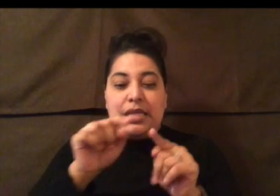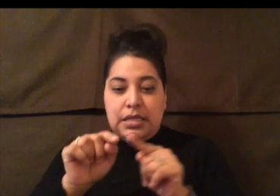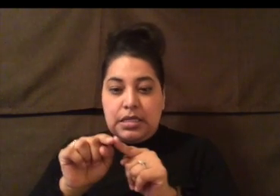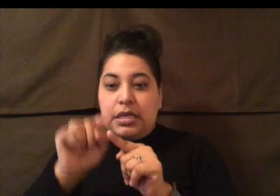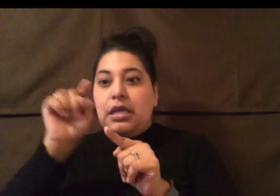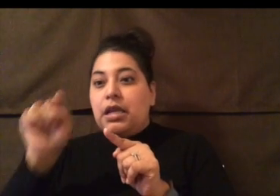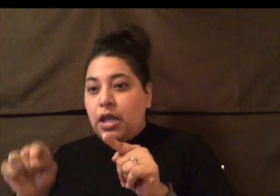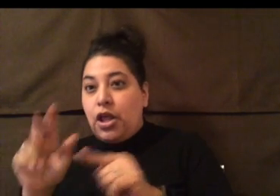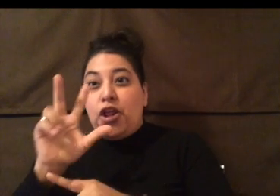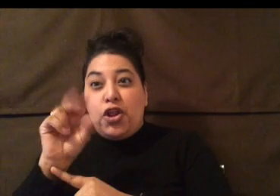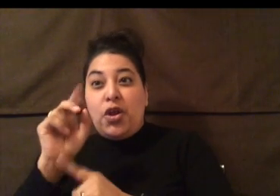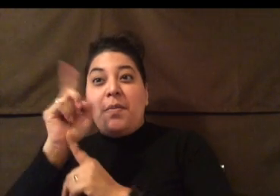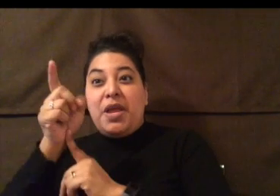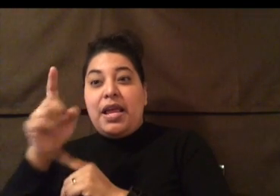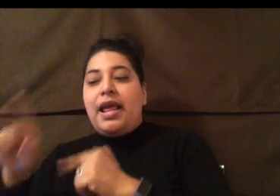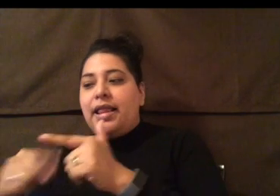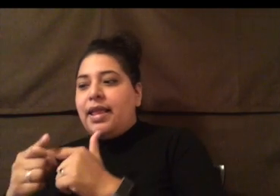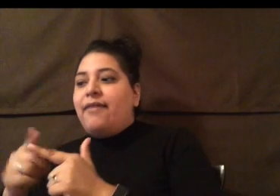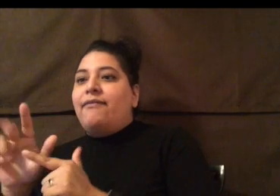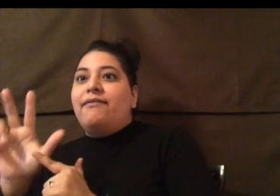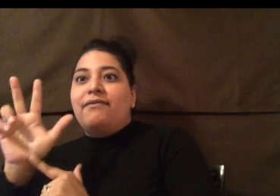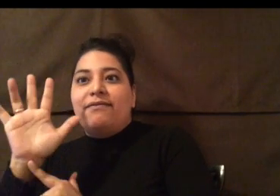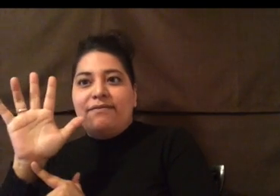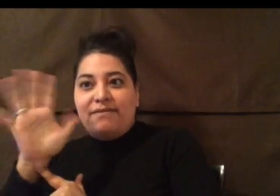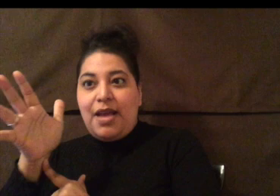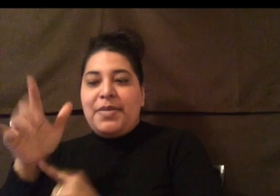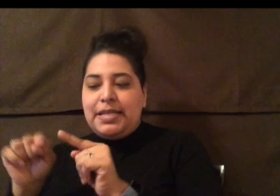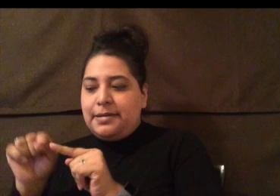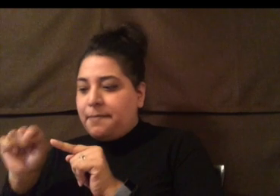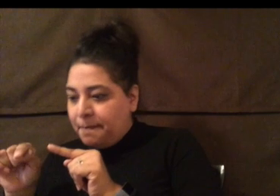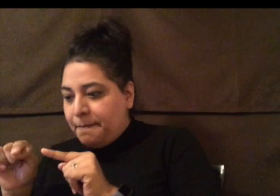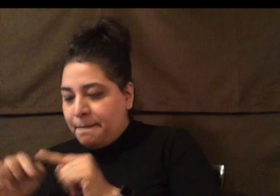can see that I've got my 1 hour,